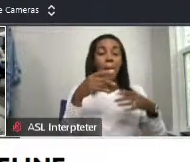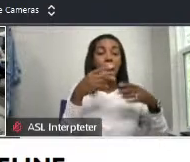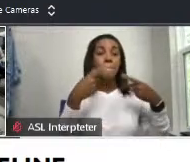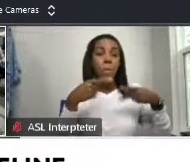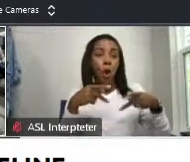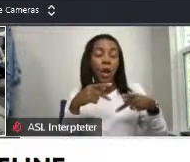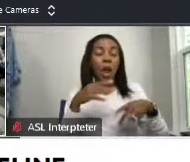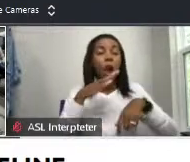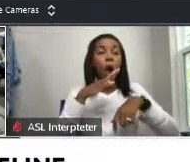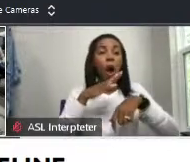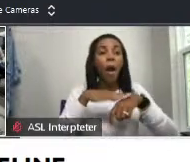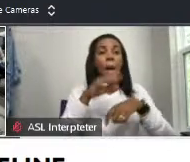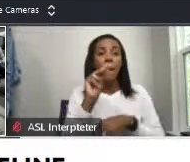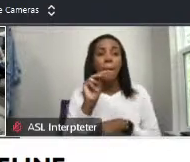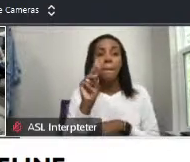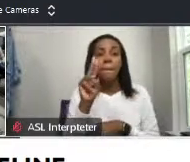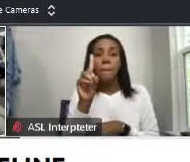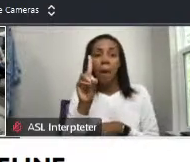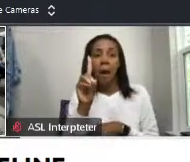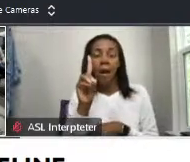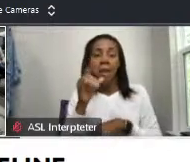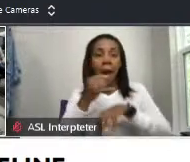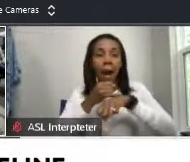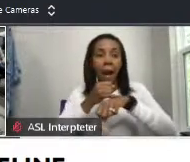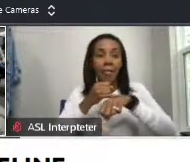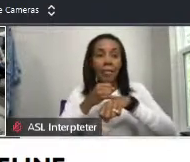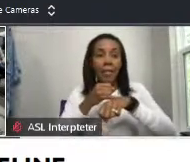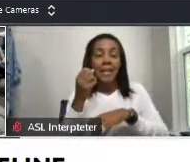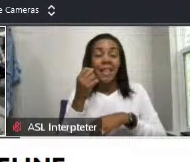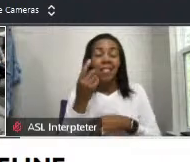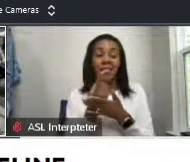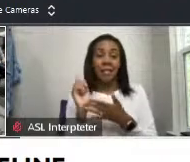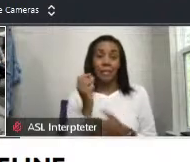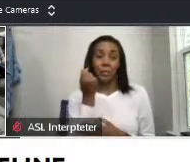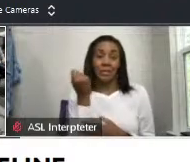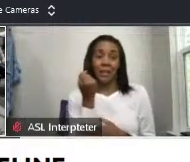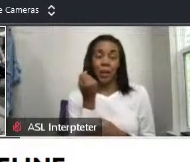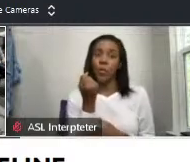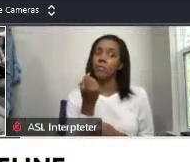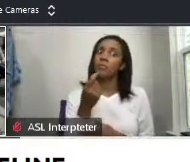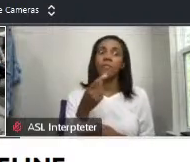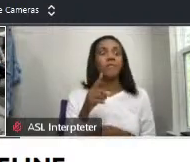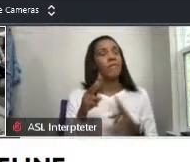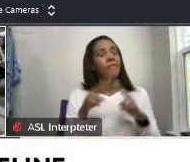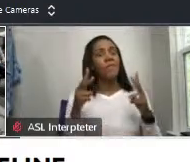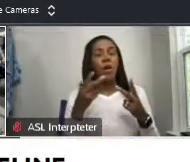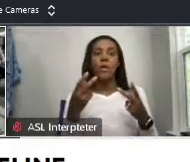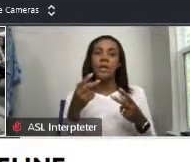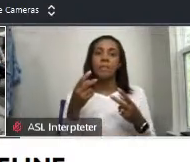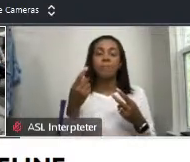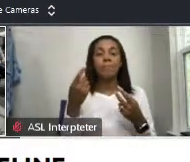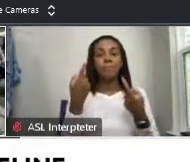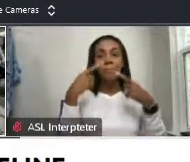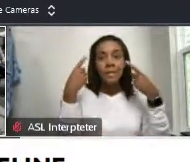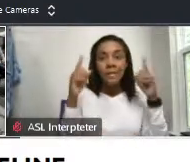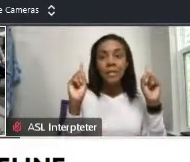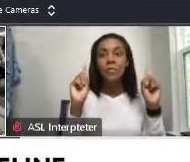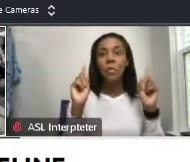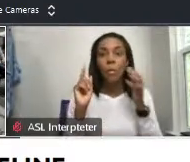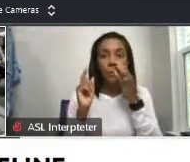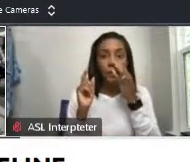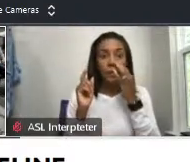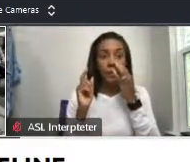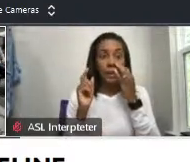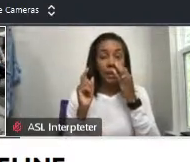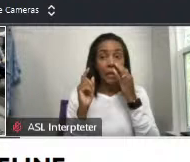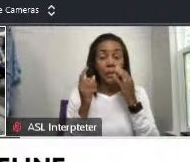was sort of wildly successful. And so each stage of the design, and you can see it there on that timeline, has been